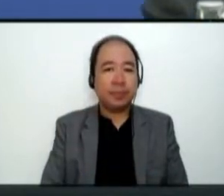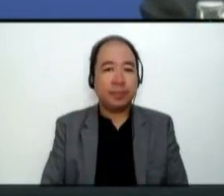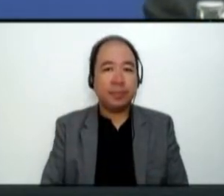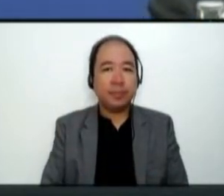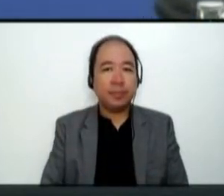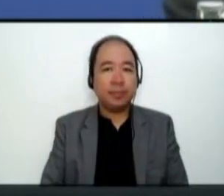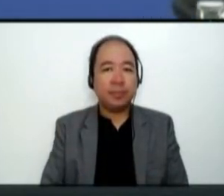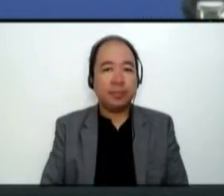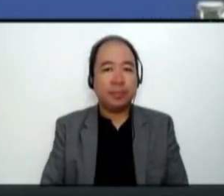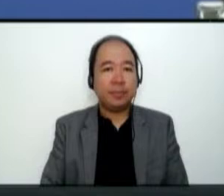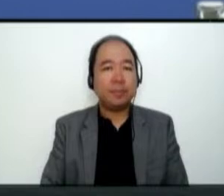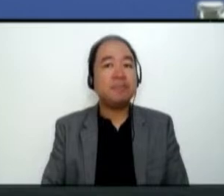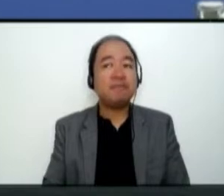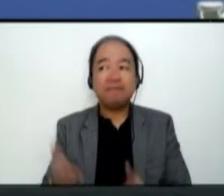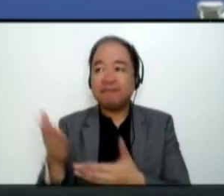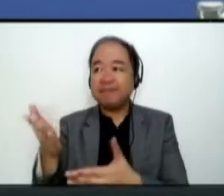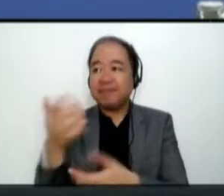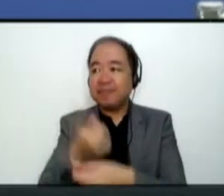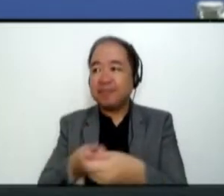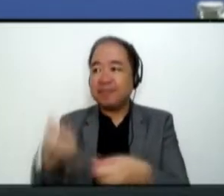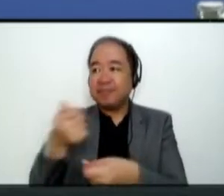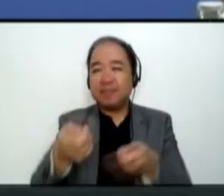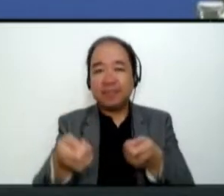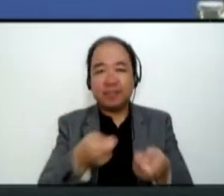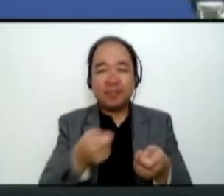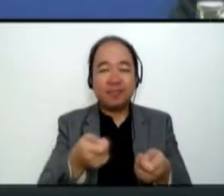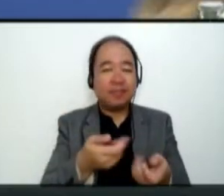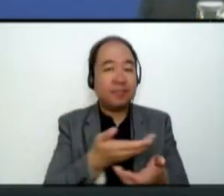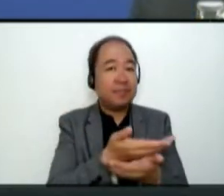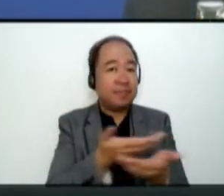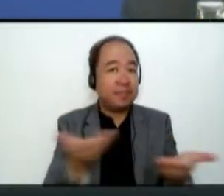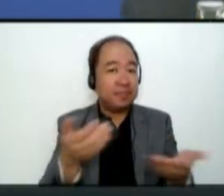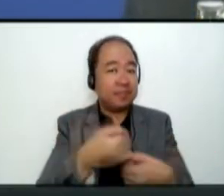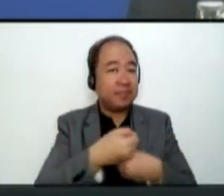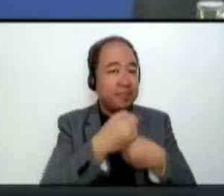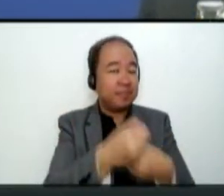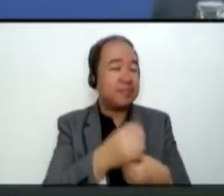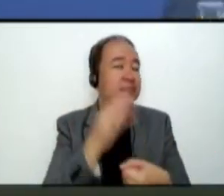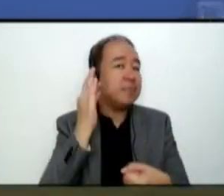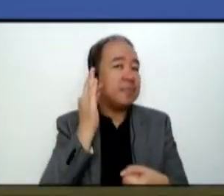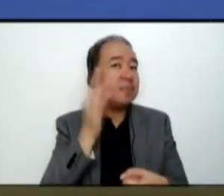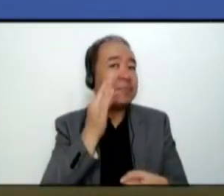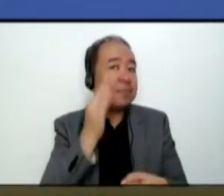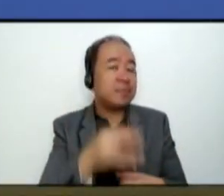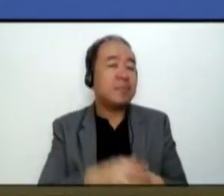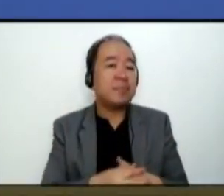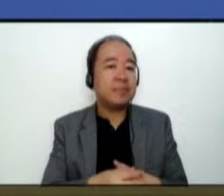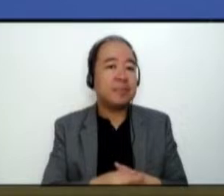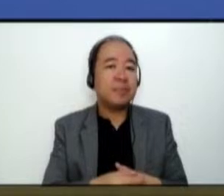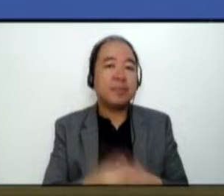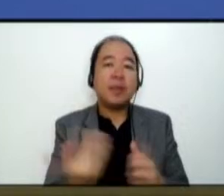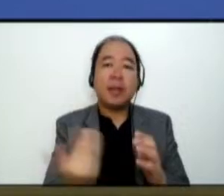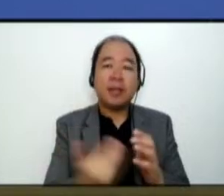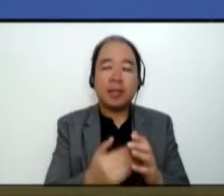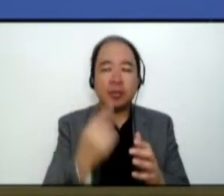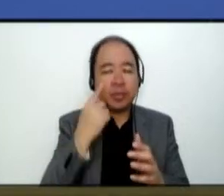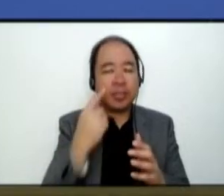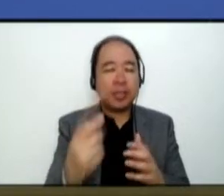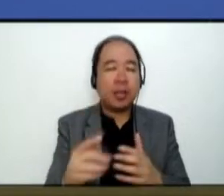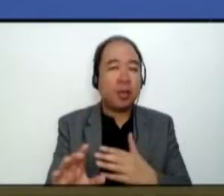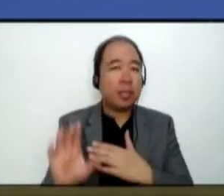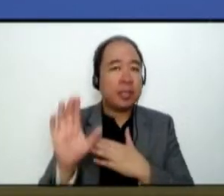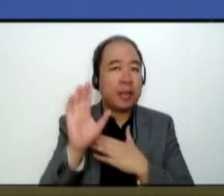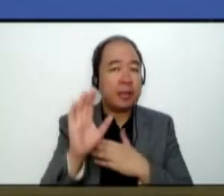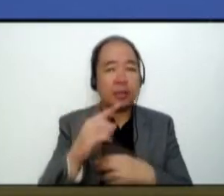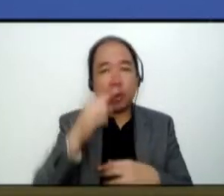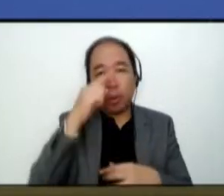Mr. Chair, distinguished delegates, ladies and gentlemen, I would like to take this opportunity to reaffirm Thailand's commitment to addressing